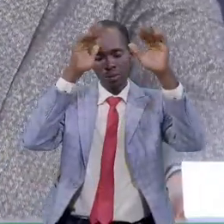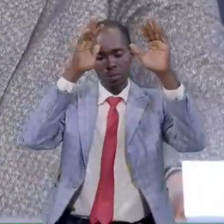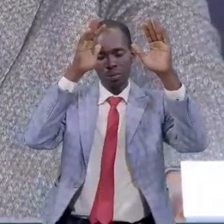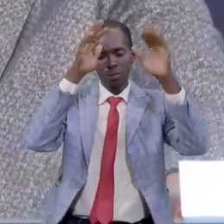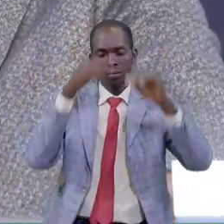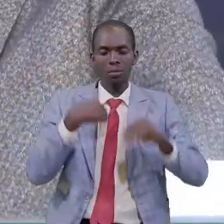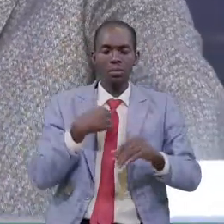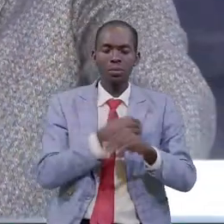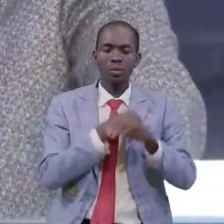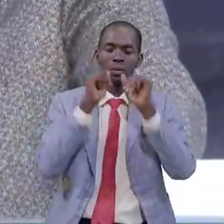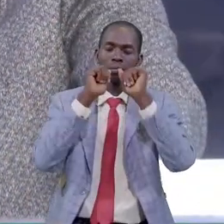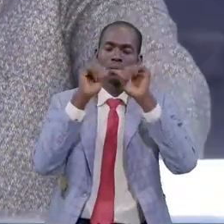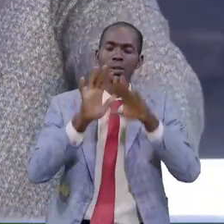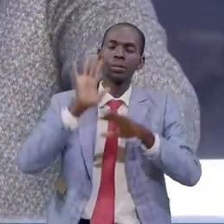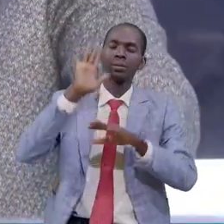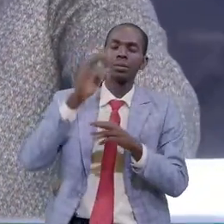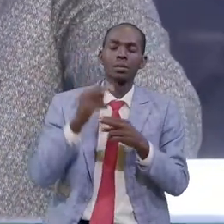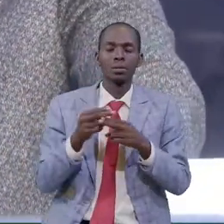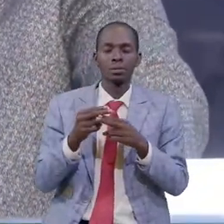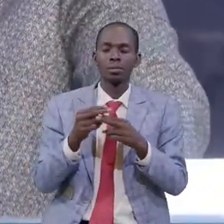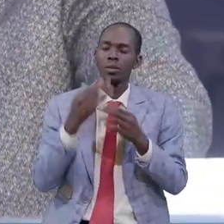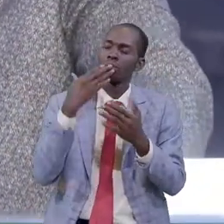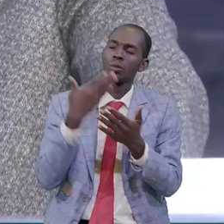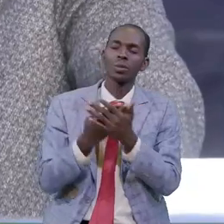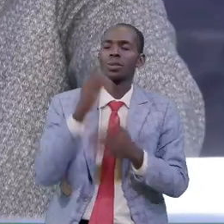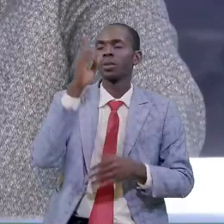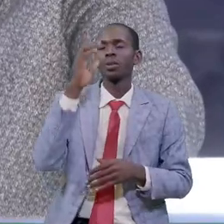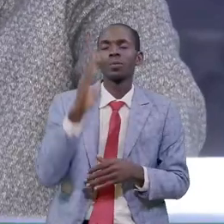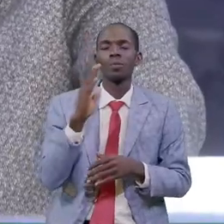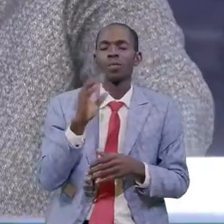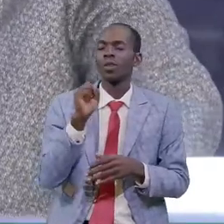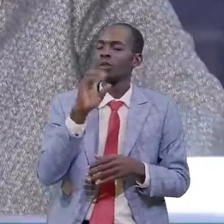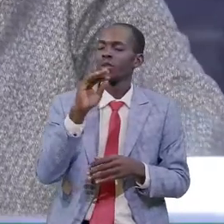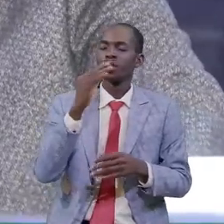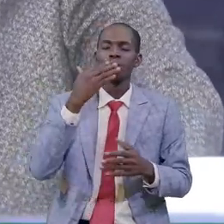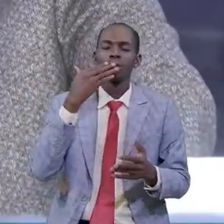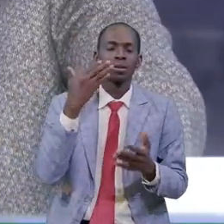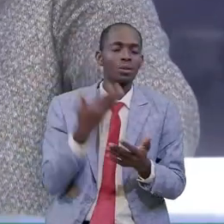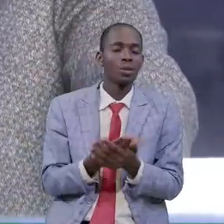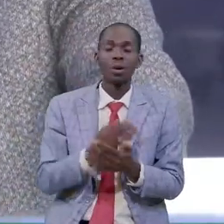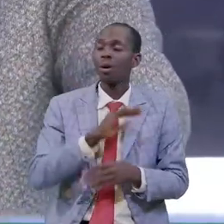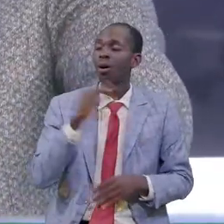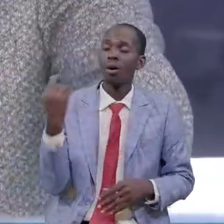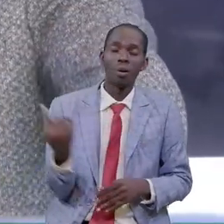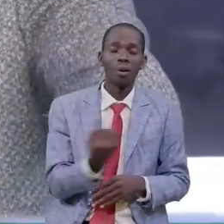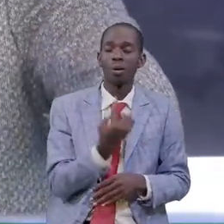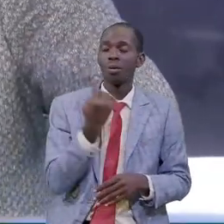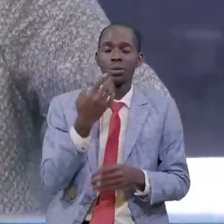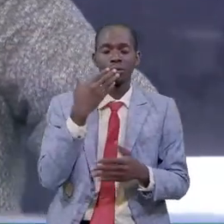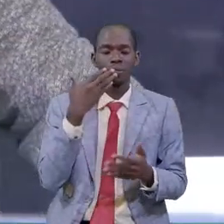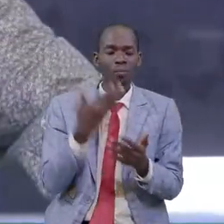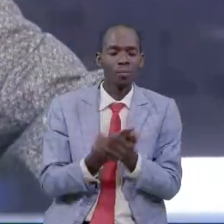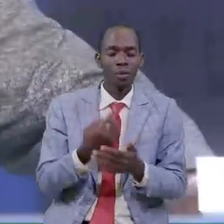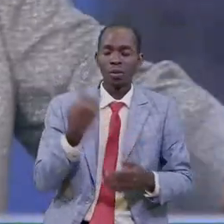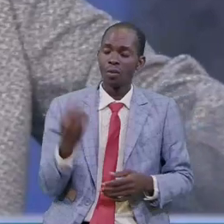name. Nous bénissons good ton nom. God. Tu es so le bon good. Dieu. Tu es si bon. Always good. Toujours bon. Forever good.